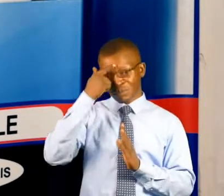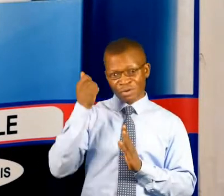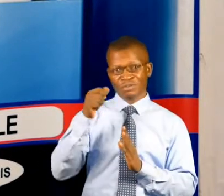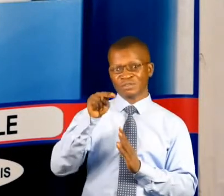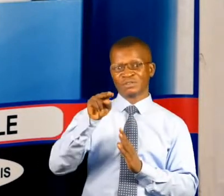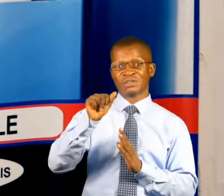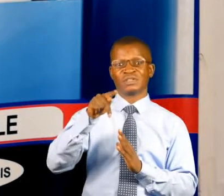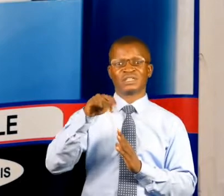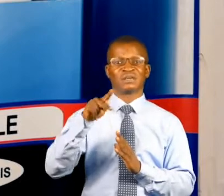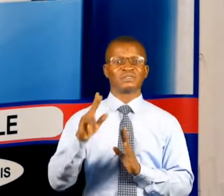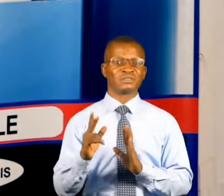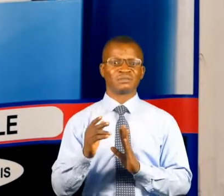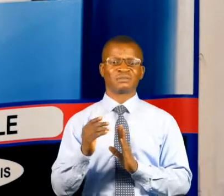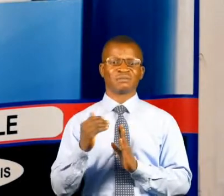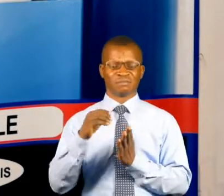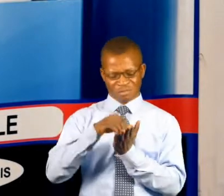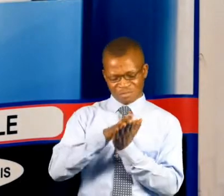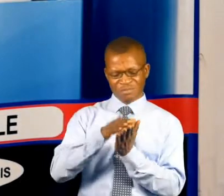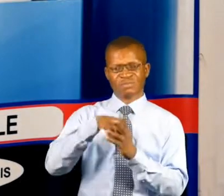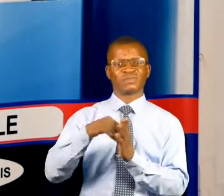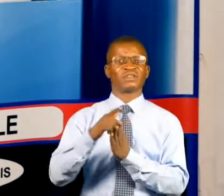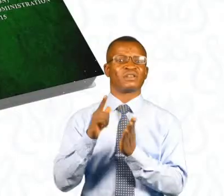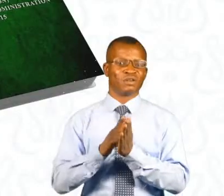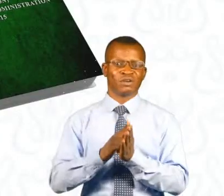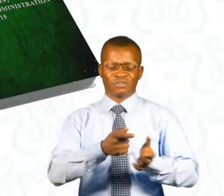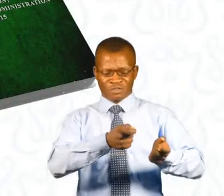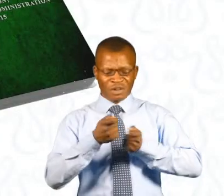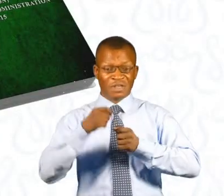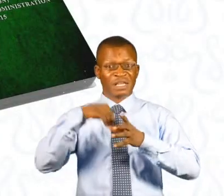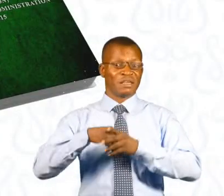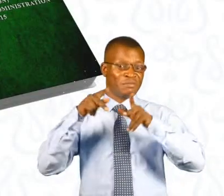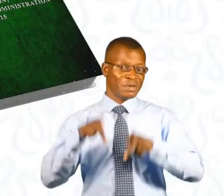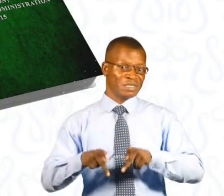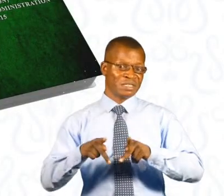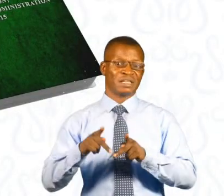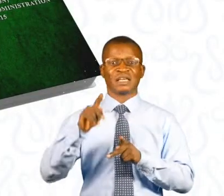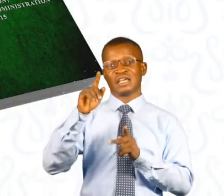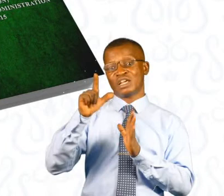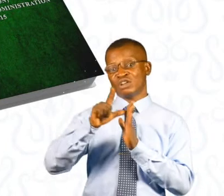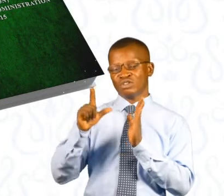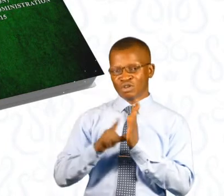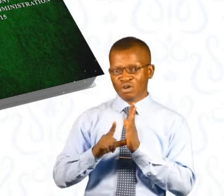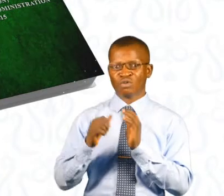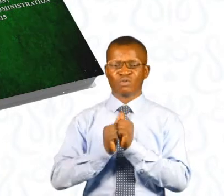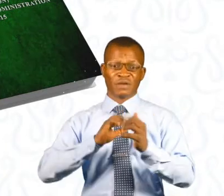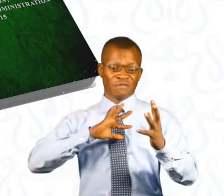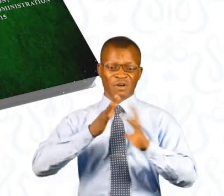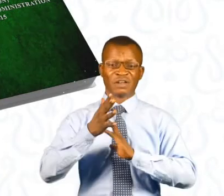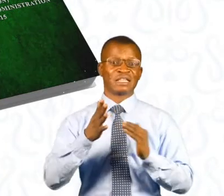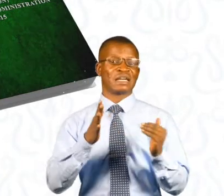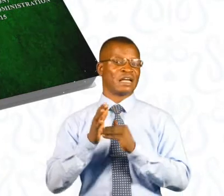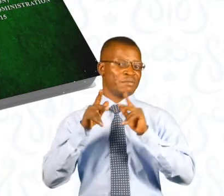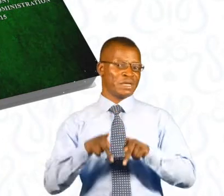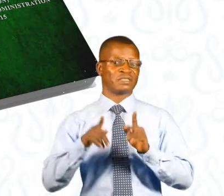law. Because NAPTIP is enforcing two legislations, that is the Trafficking in Persons Prohibition Act